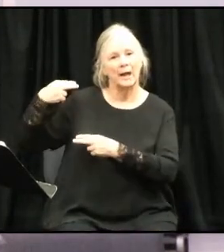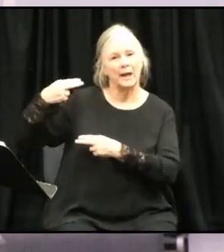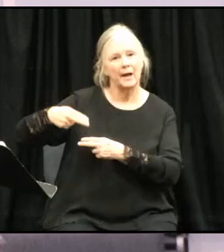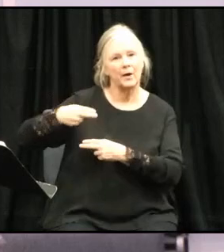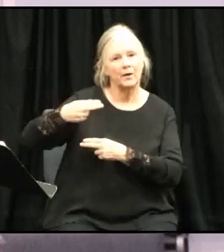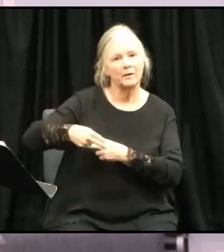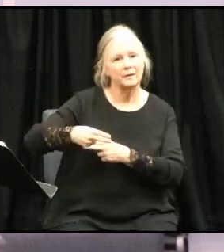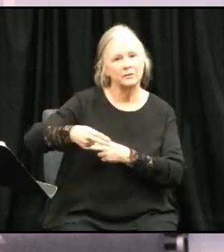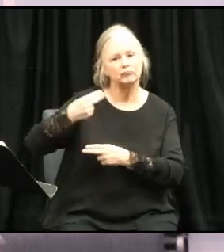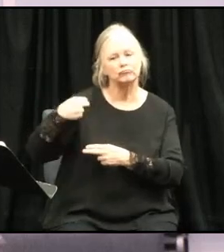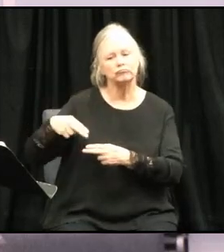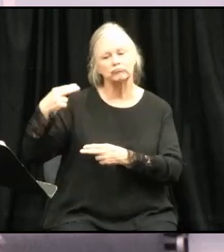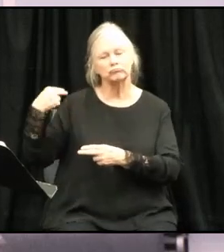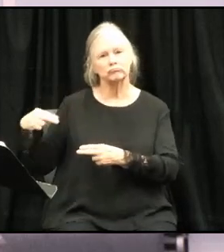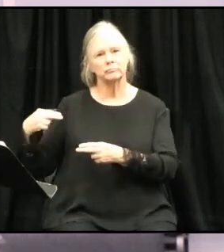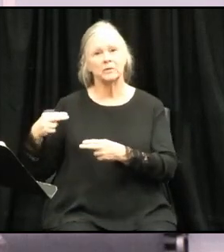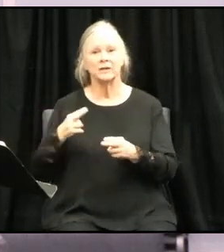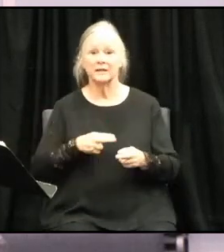God,